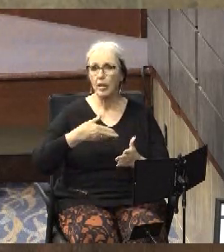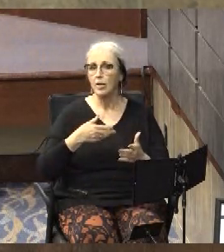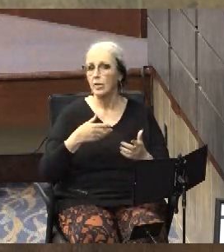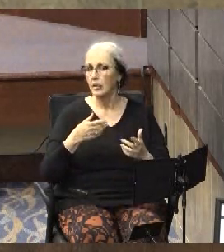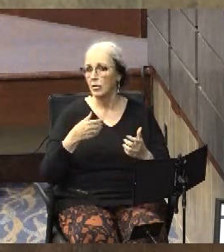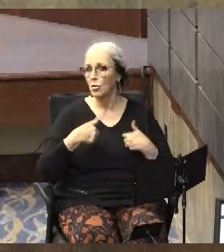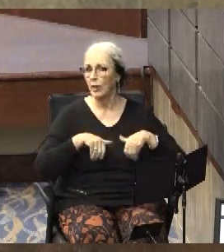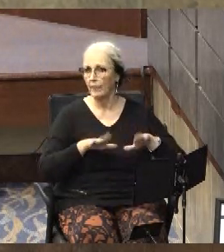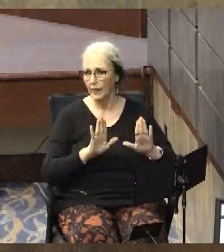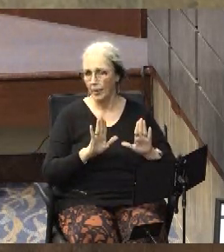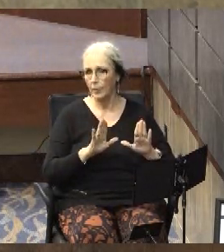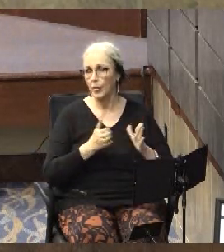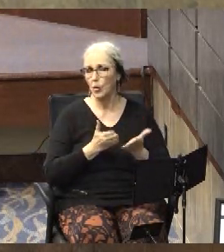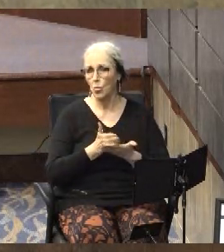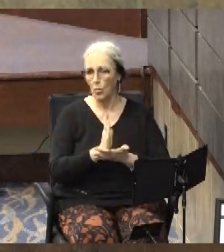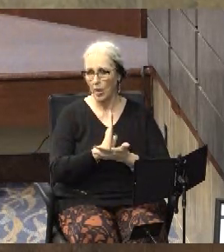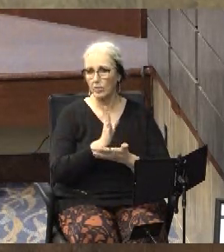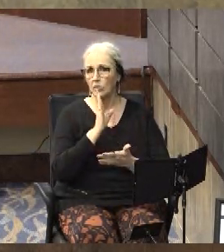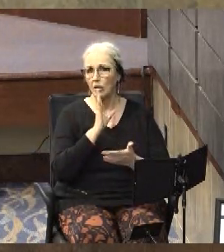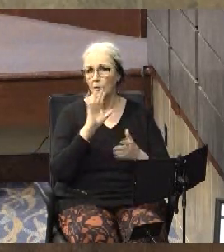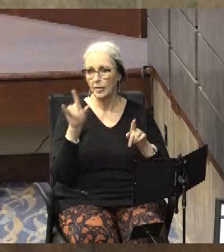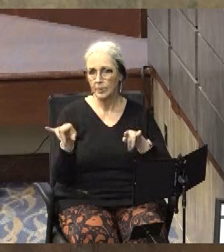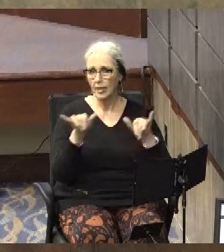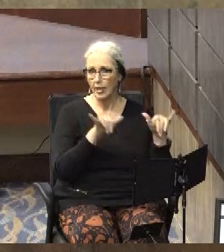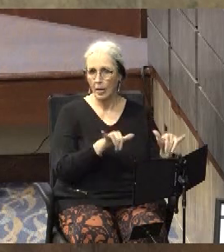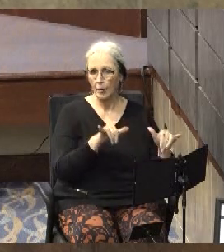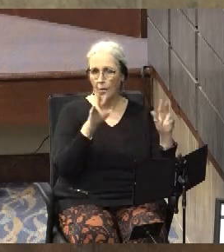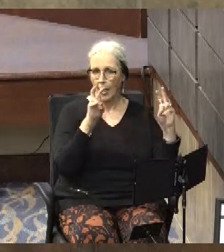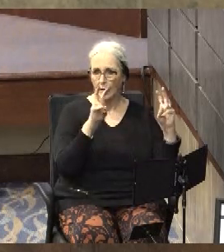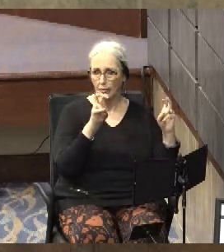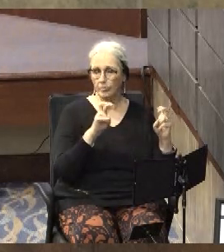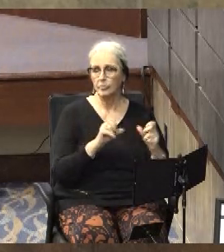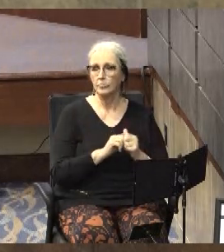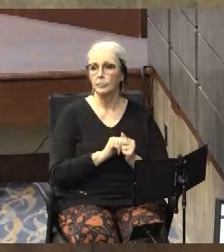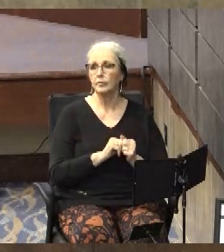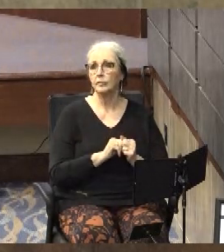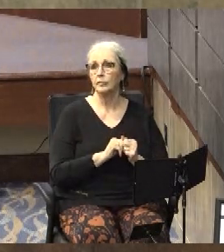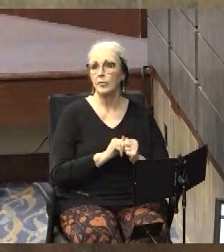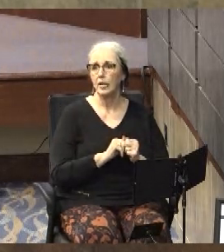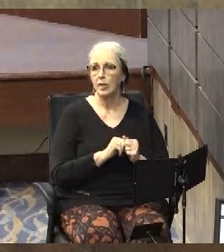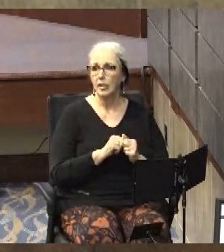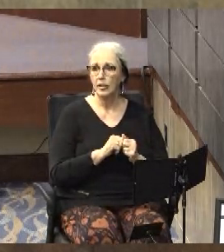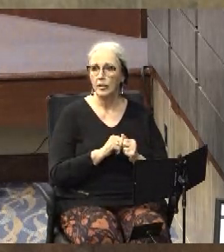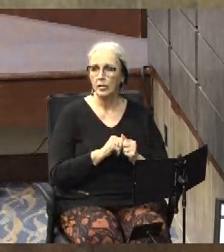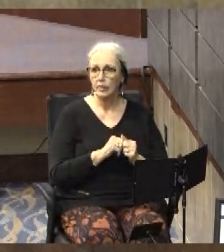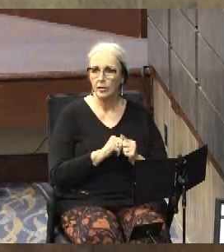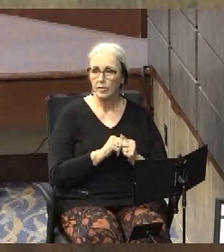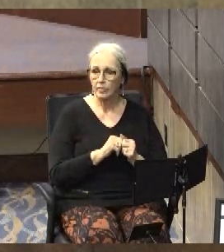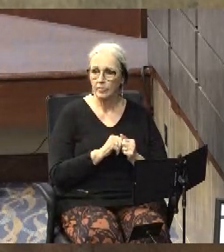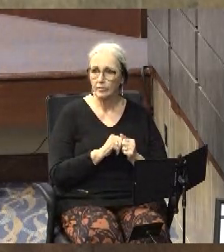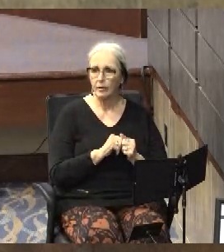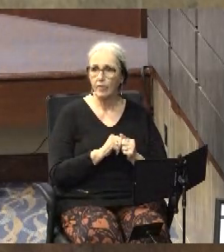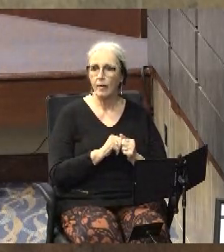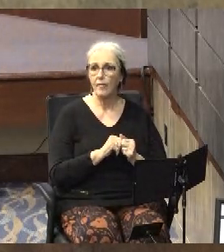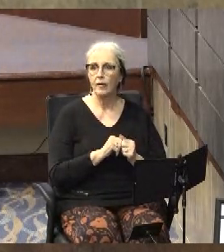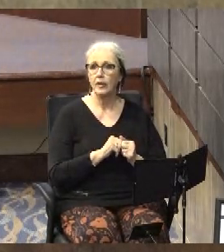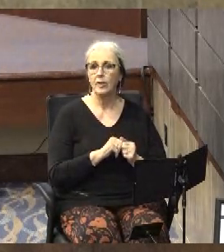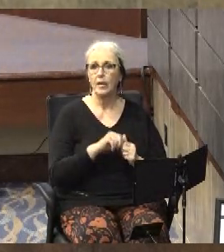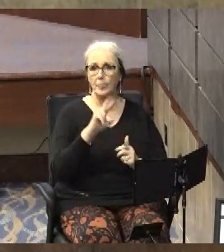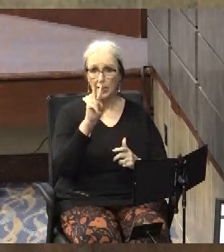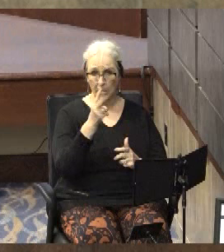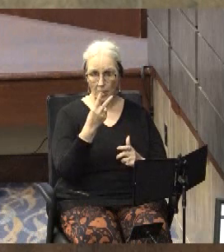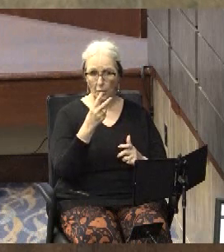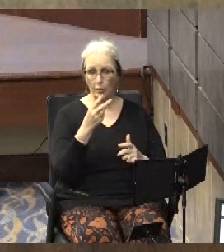forfeiting your right to speak on that item individually. For any person addressing council through the use of a translator, speaking time will be doubled to accommodate